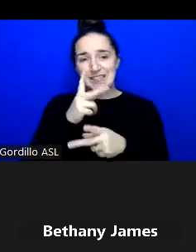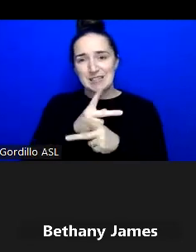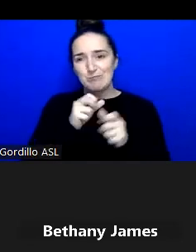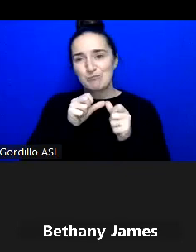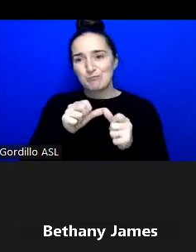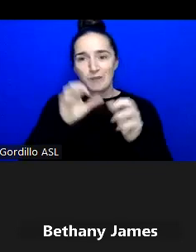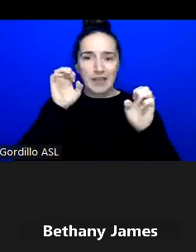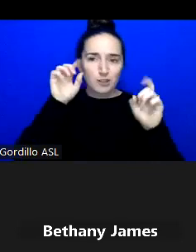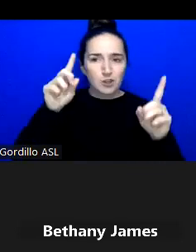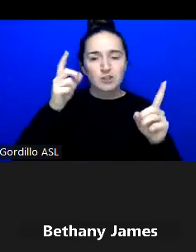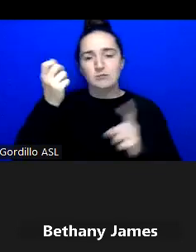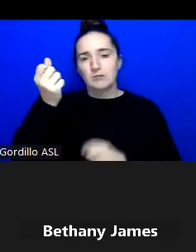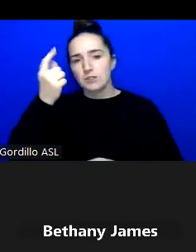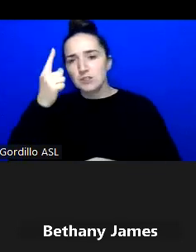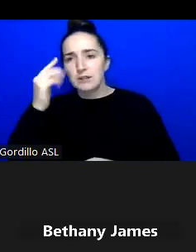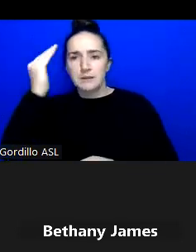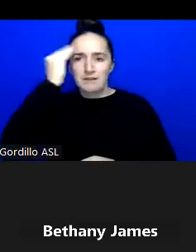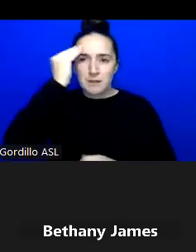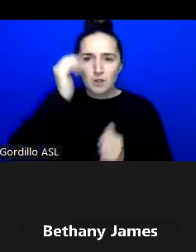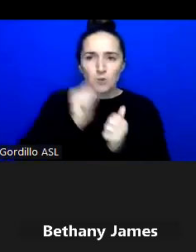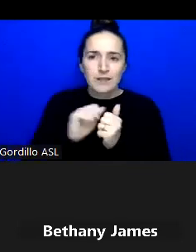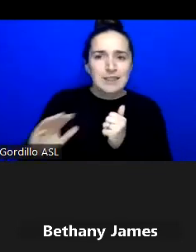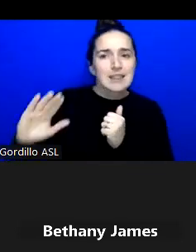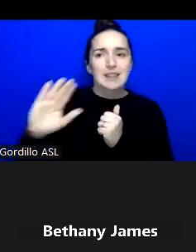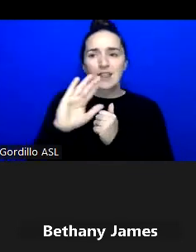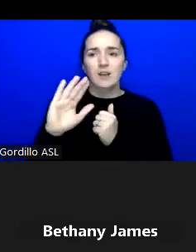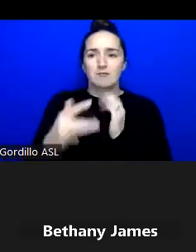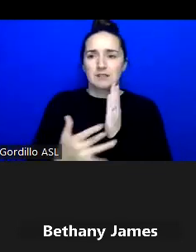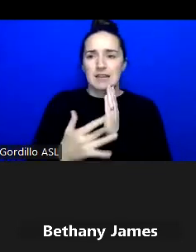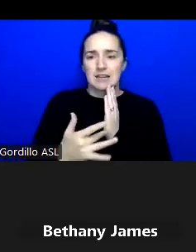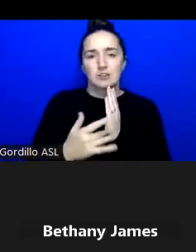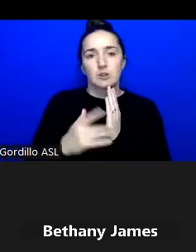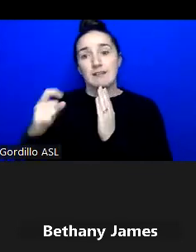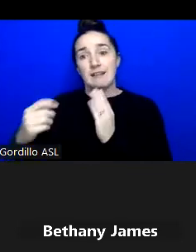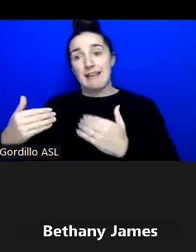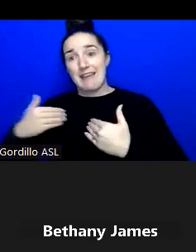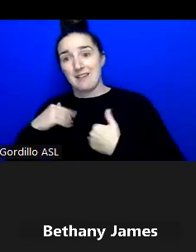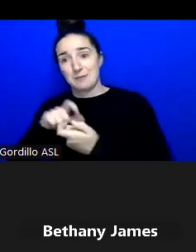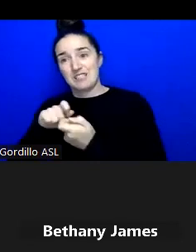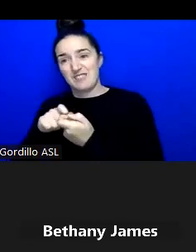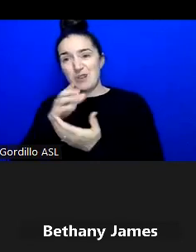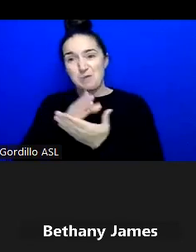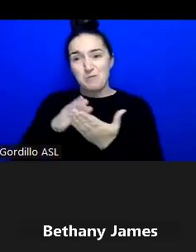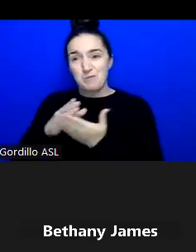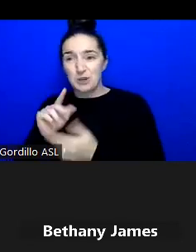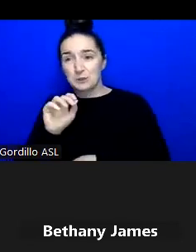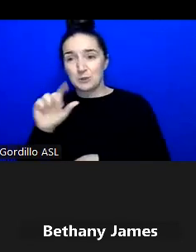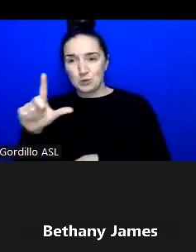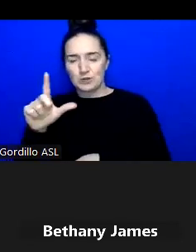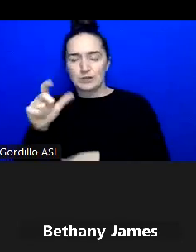have to stock lots of different things. So of course, every manufacturer has their own specific parts and tools that they want to be able